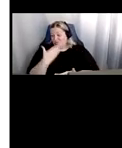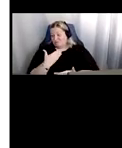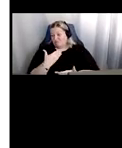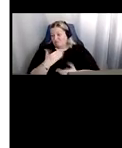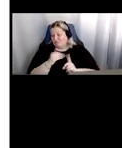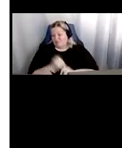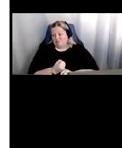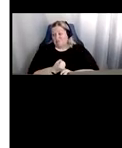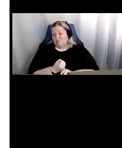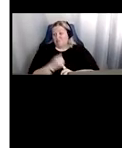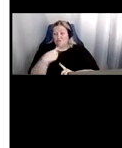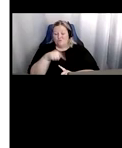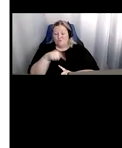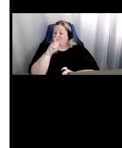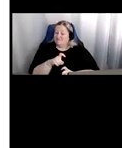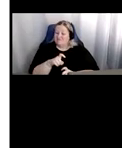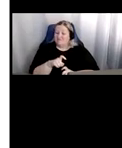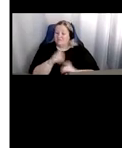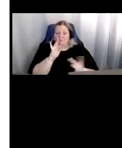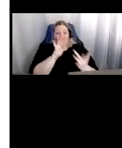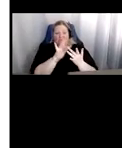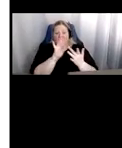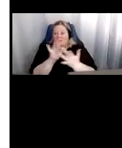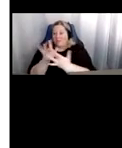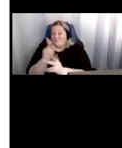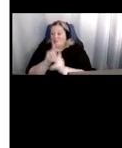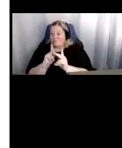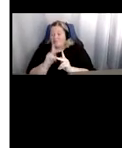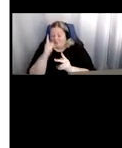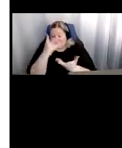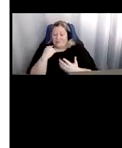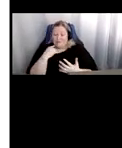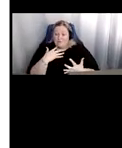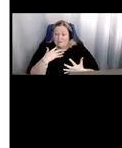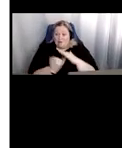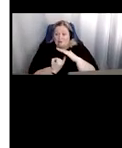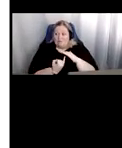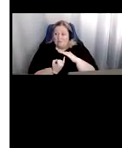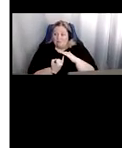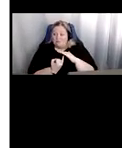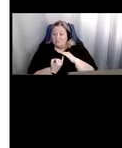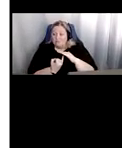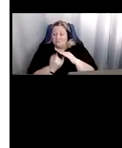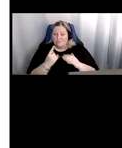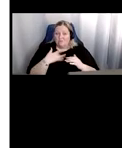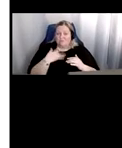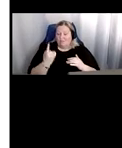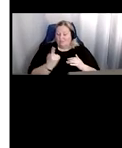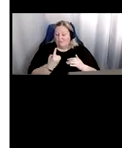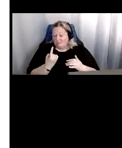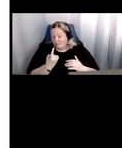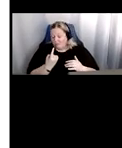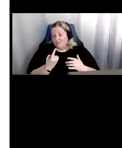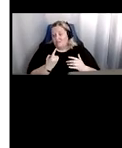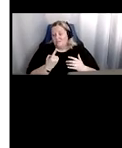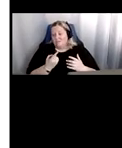We definitely want to be reaching out to people that might be at risk of being isolated or being lonely. And